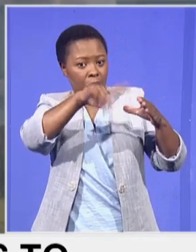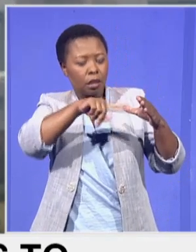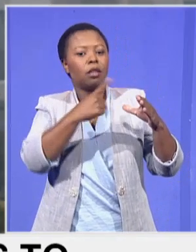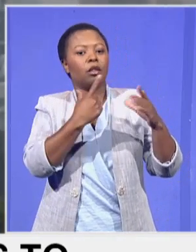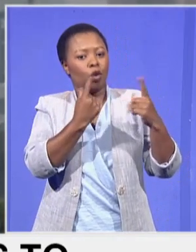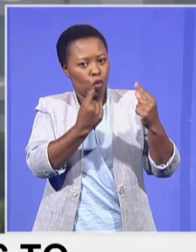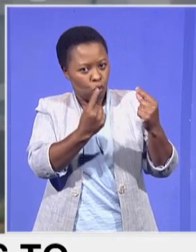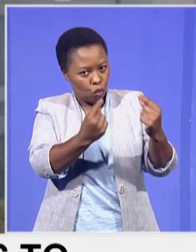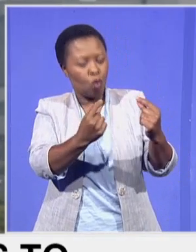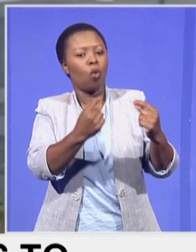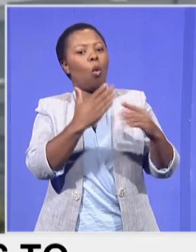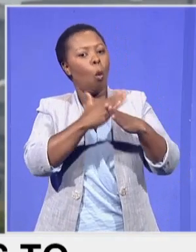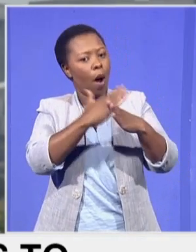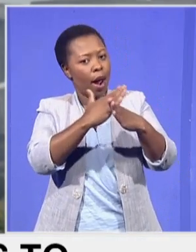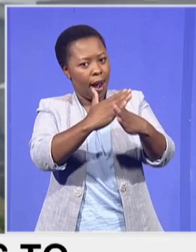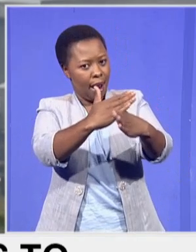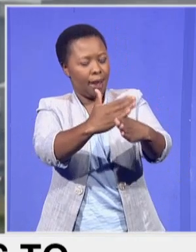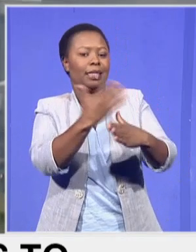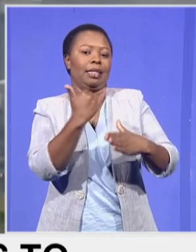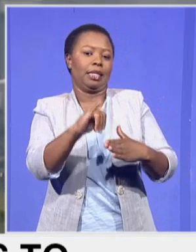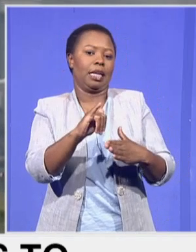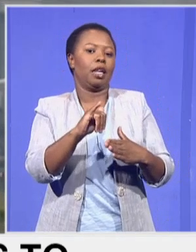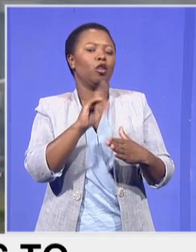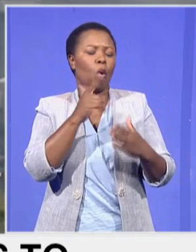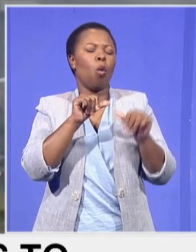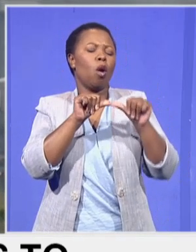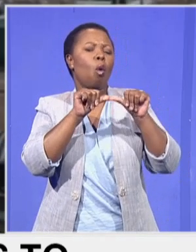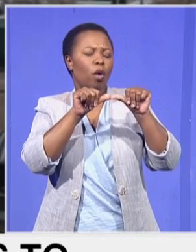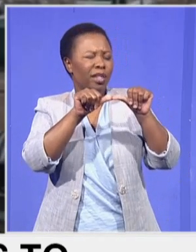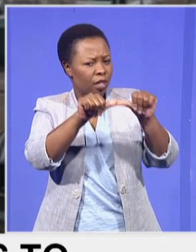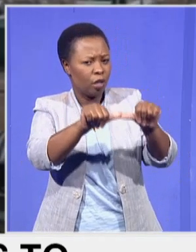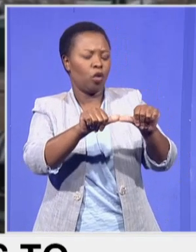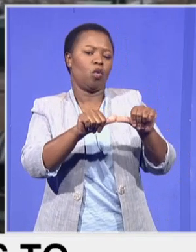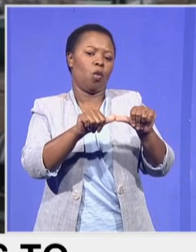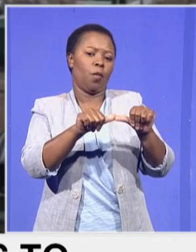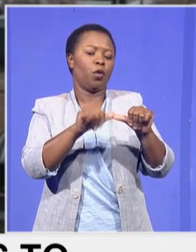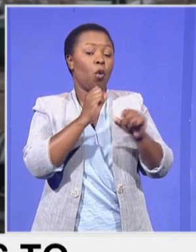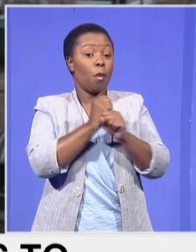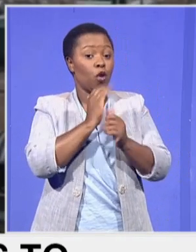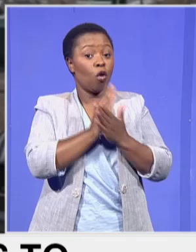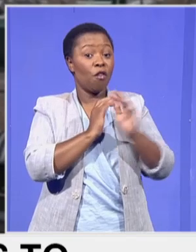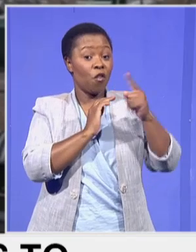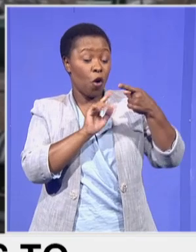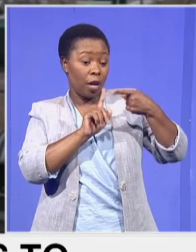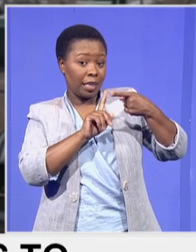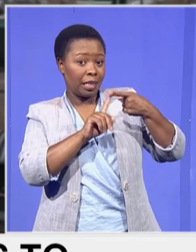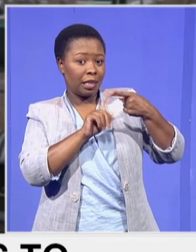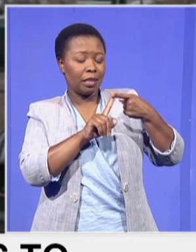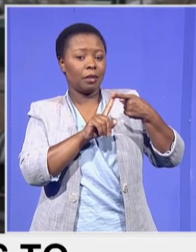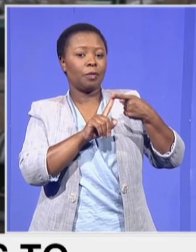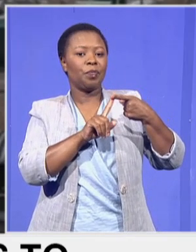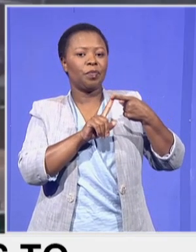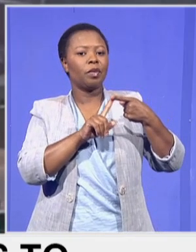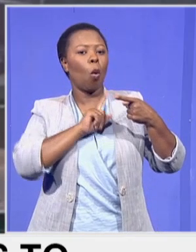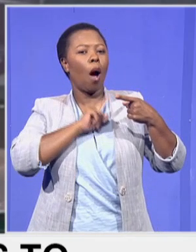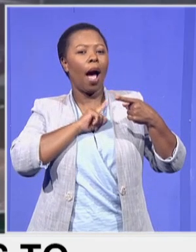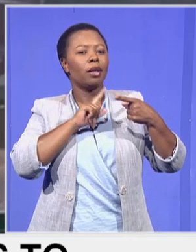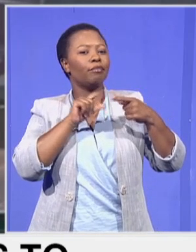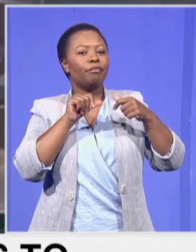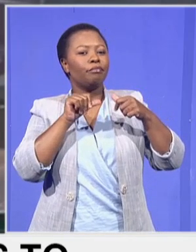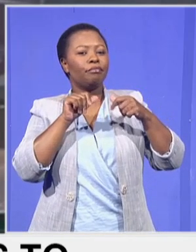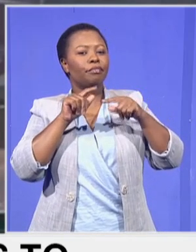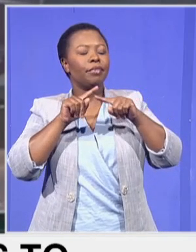will continue working towards that also, to firstly improve the inherent unreliability that we're